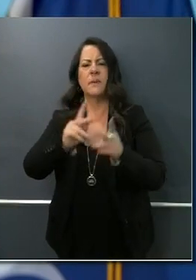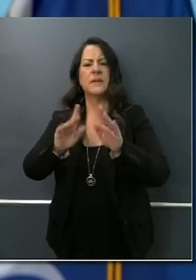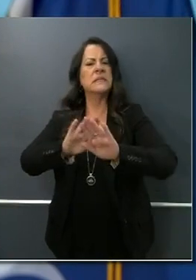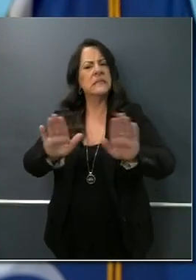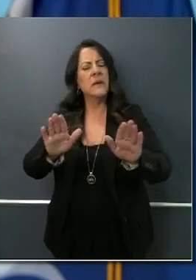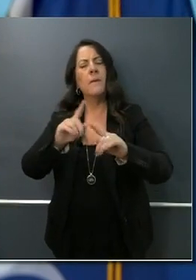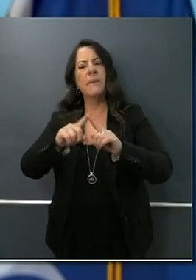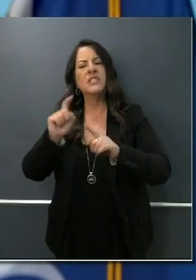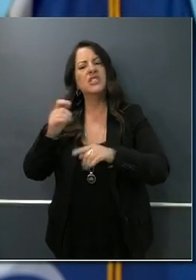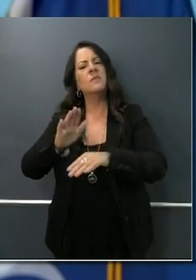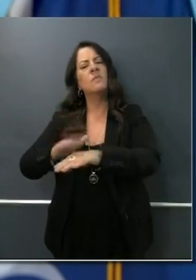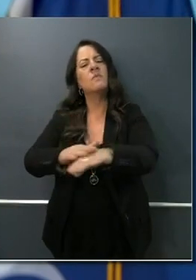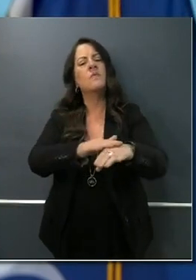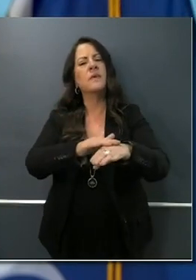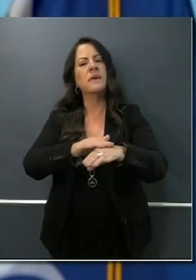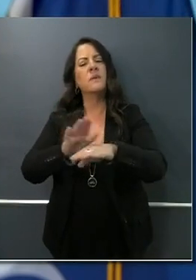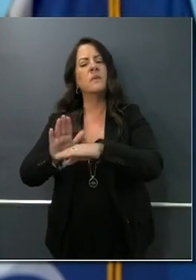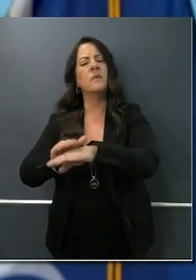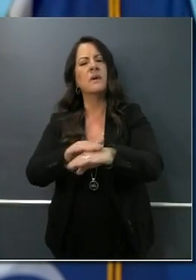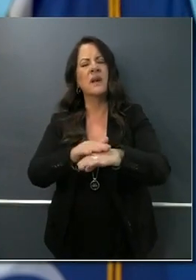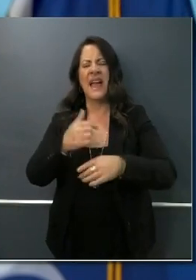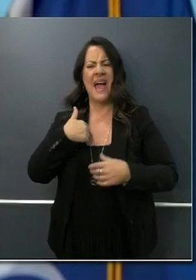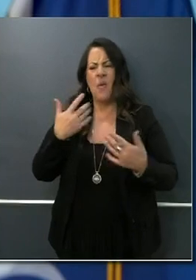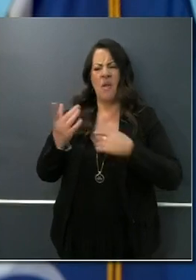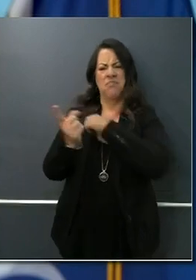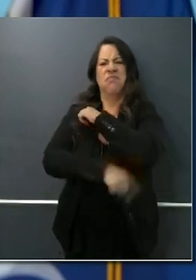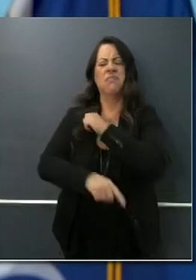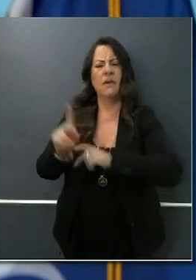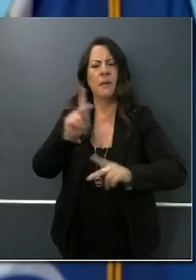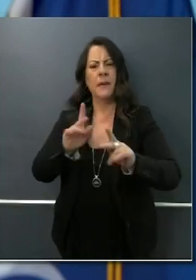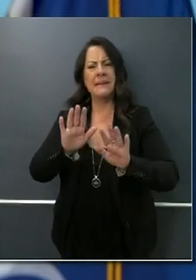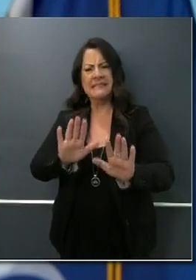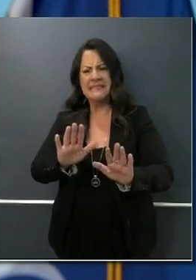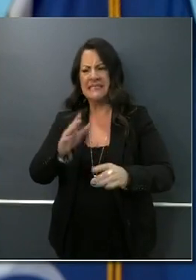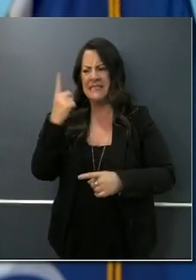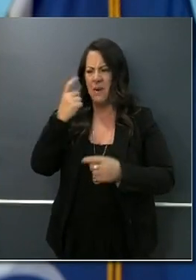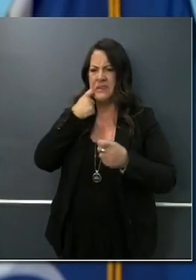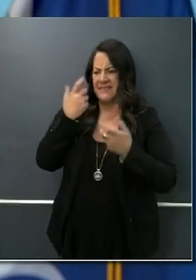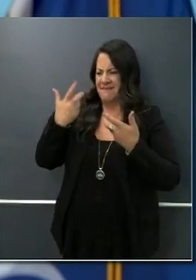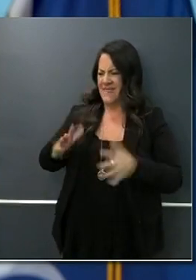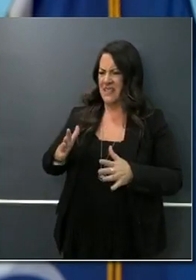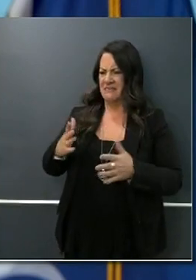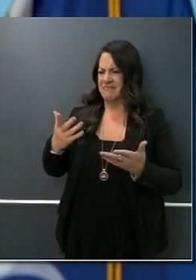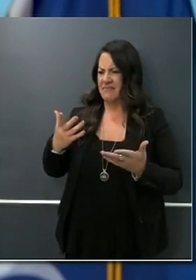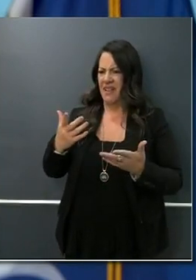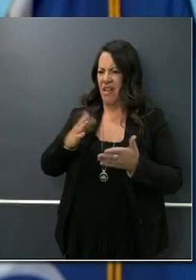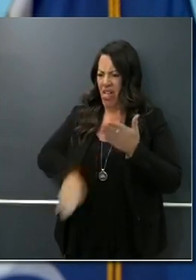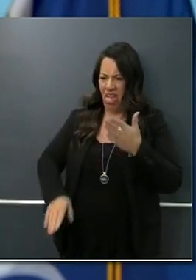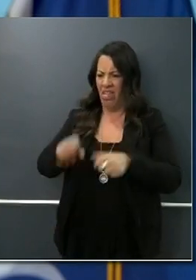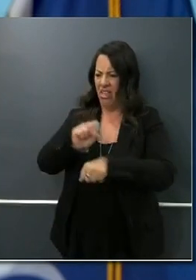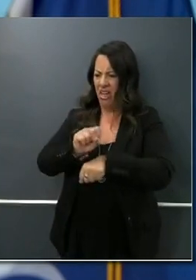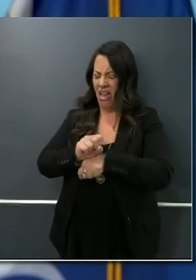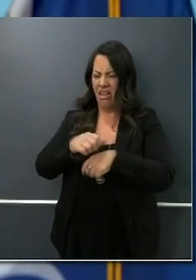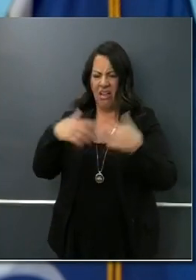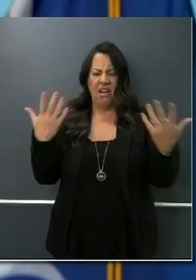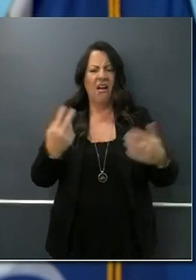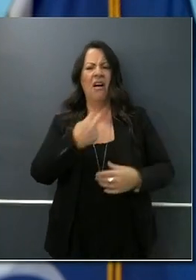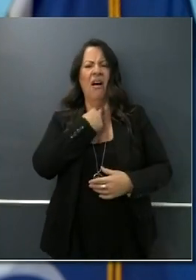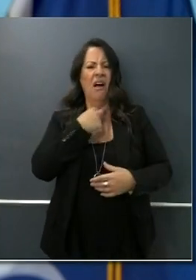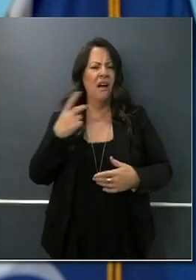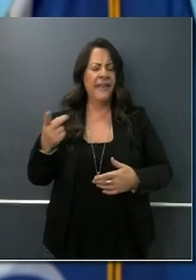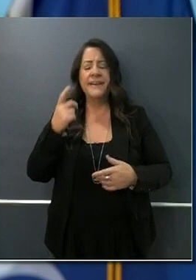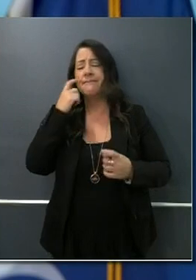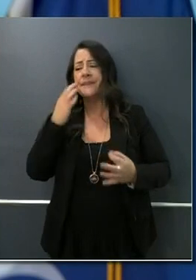of California. I think that's a better approach. I don't want to be punitive. My gosh, someone has lost their job. Last thing they want to do is walk their dog. They're with their